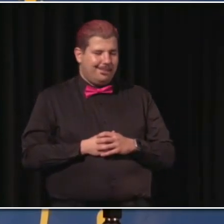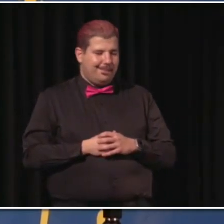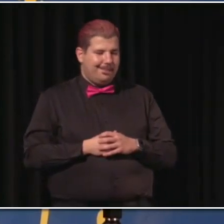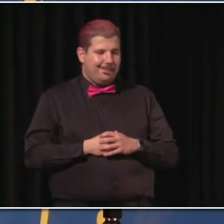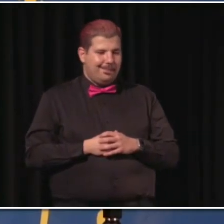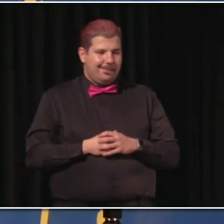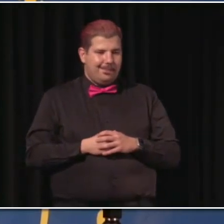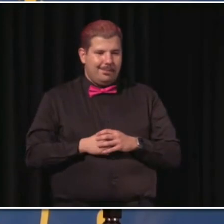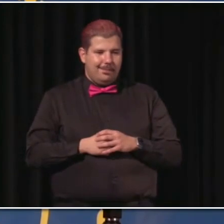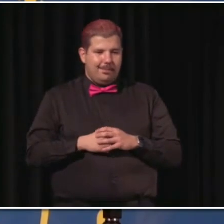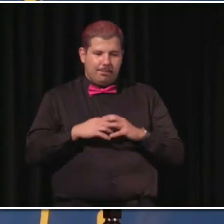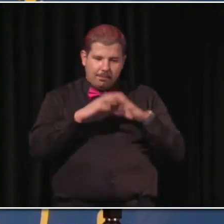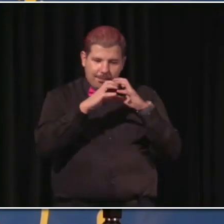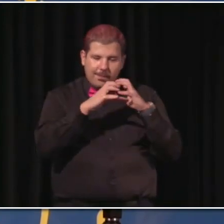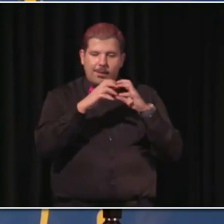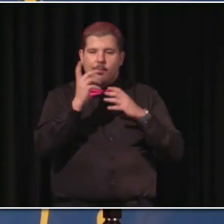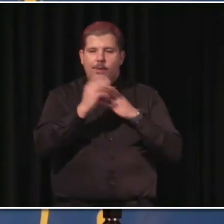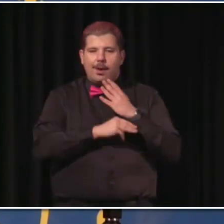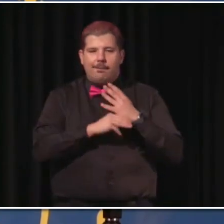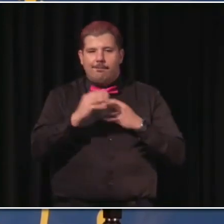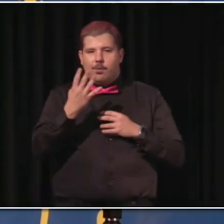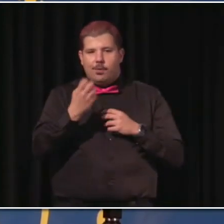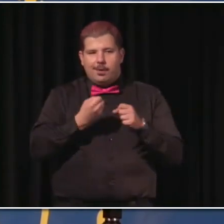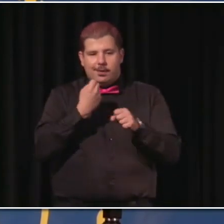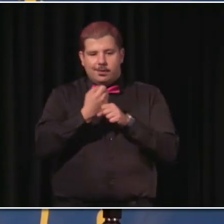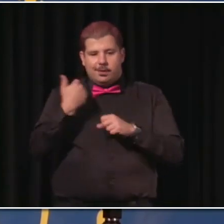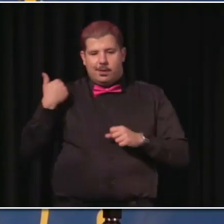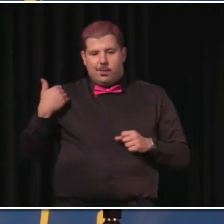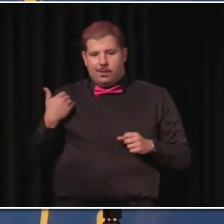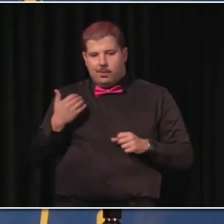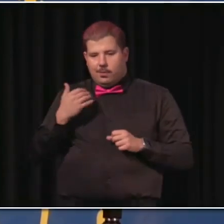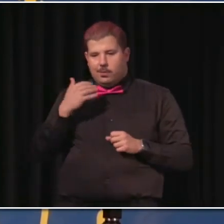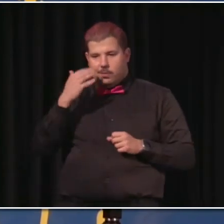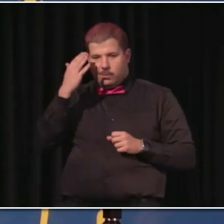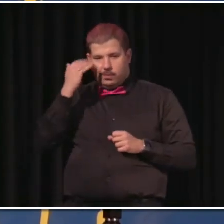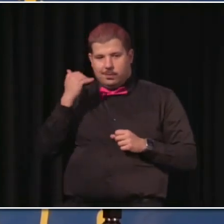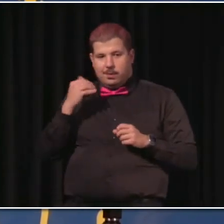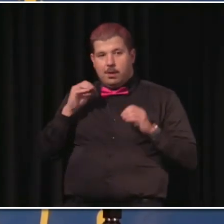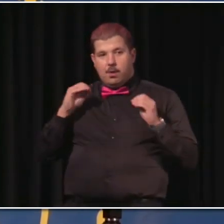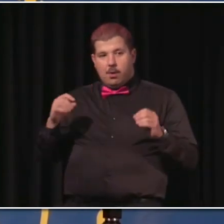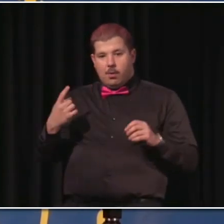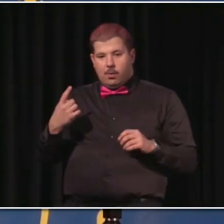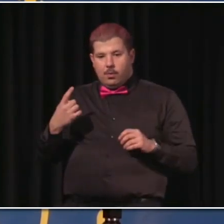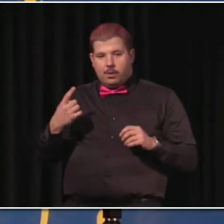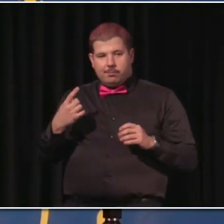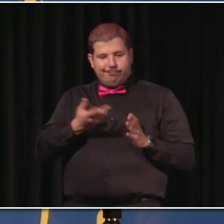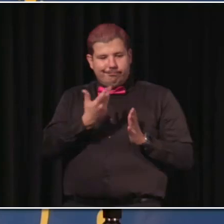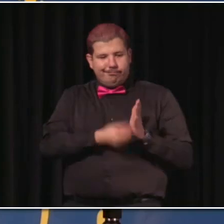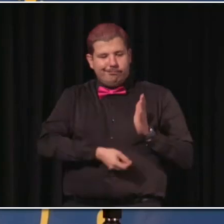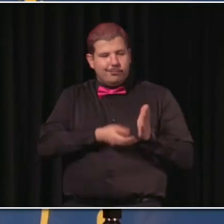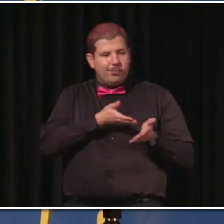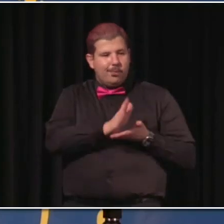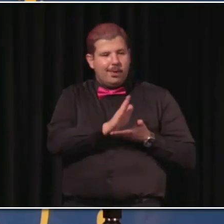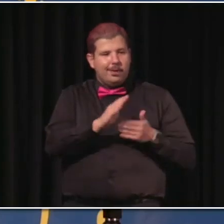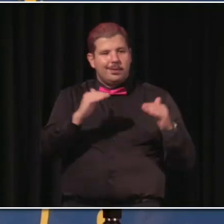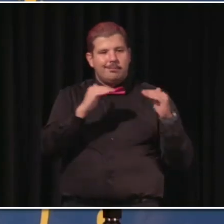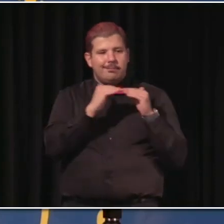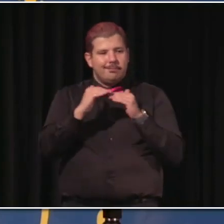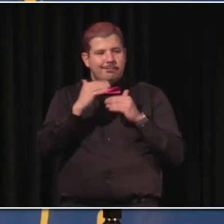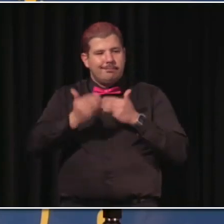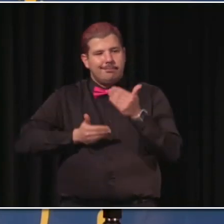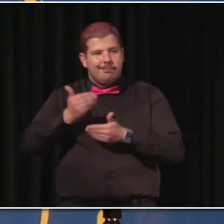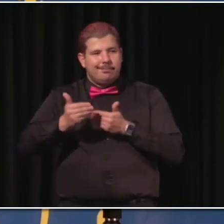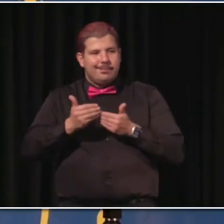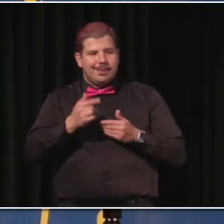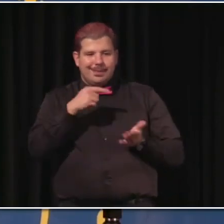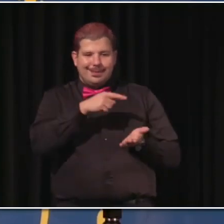We launched the program 4 years ago because no one should lose their right to due process just because they can't afford